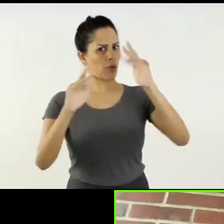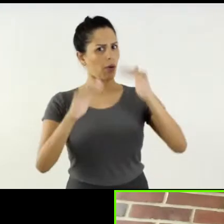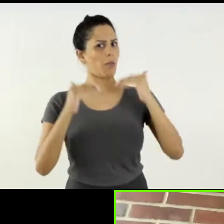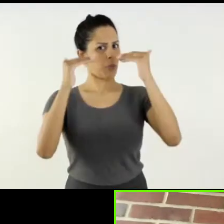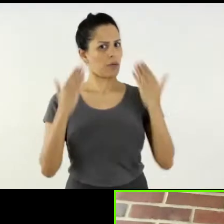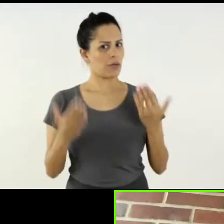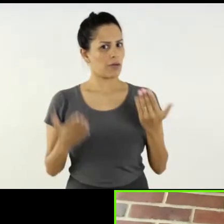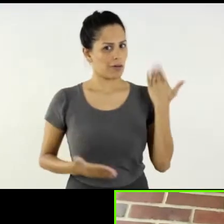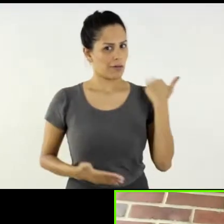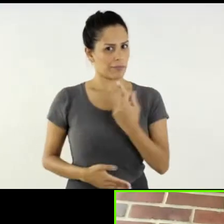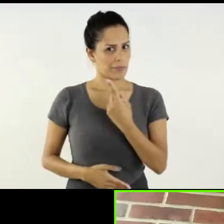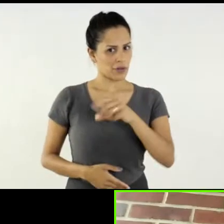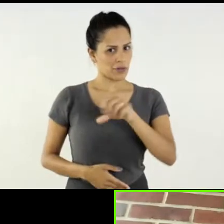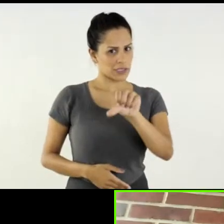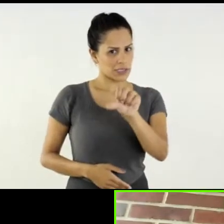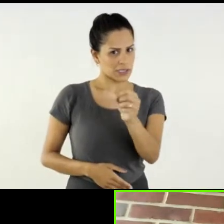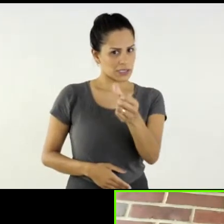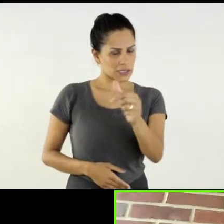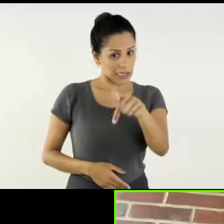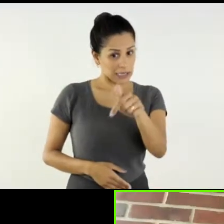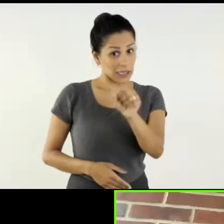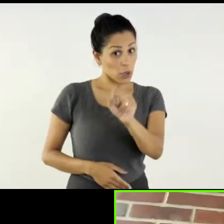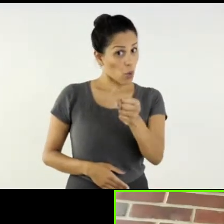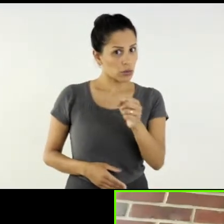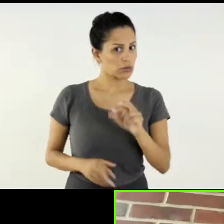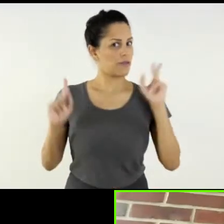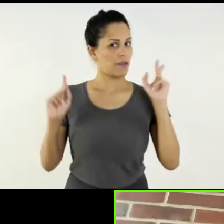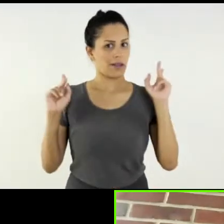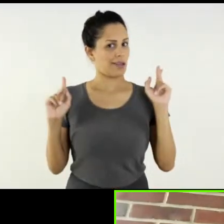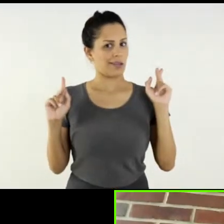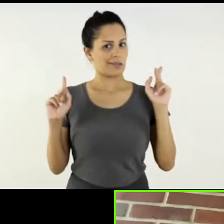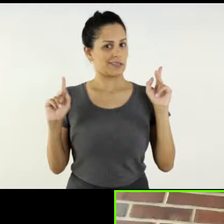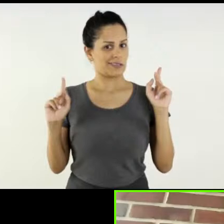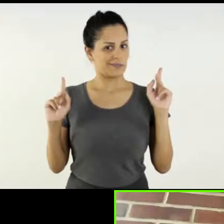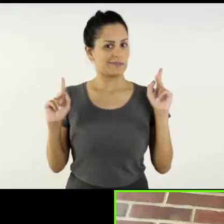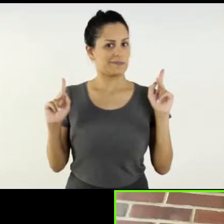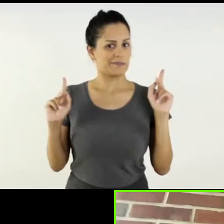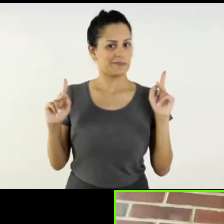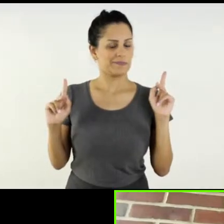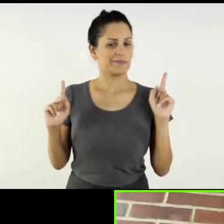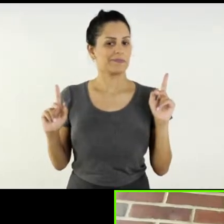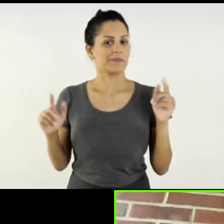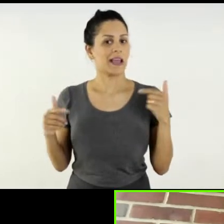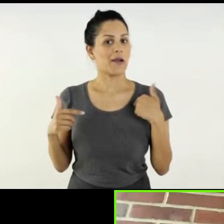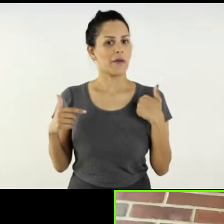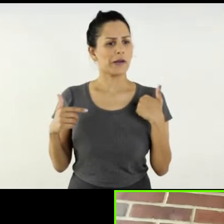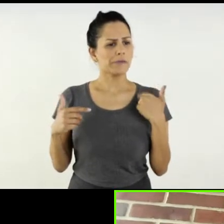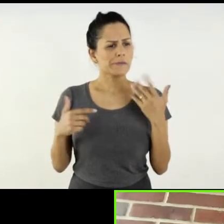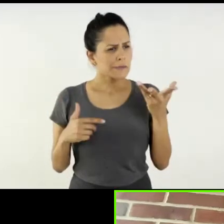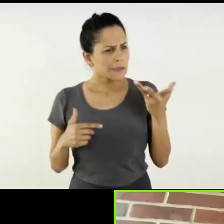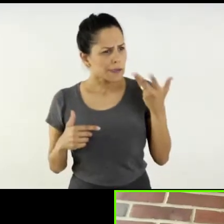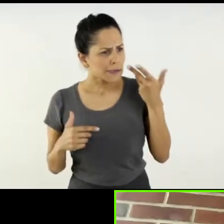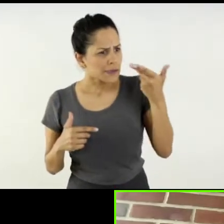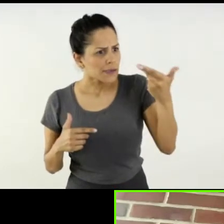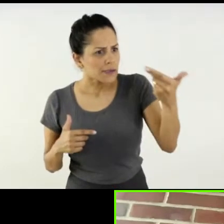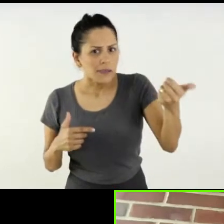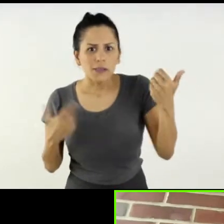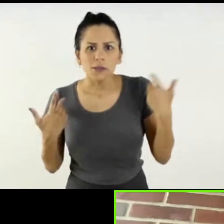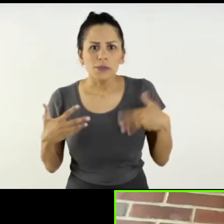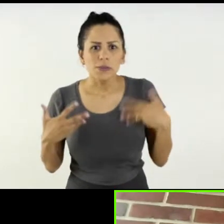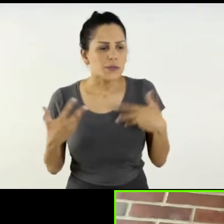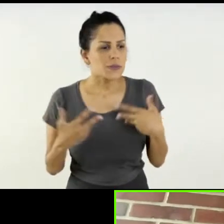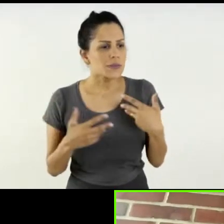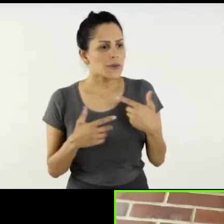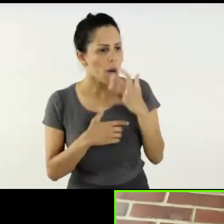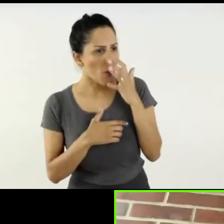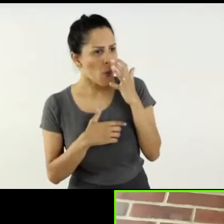say. And I was really drawn to this idea of